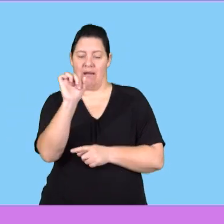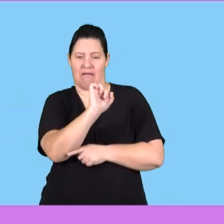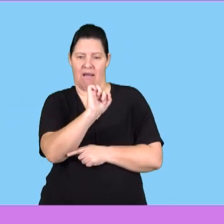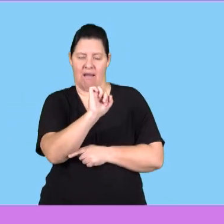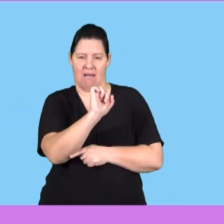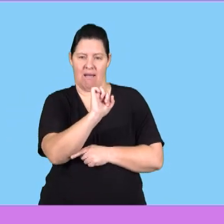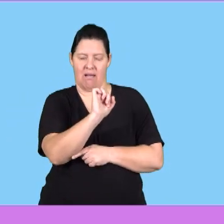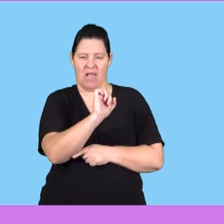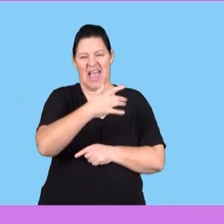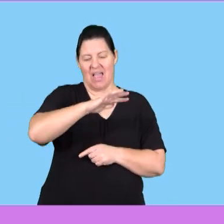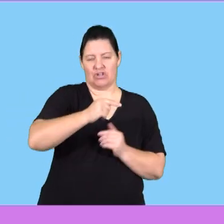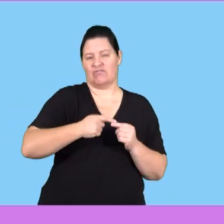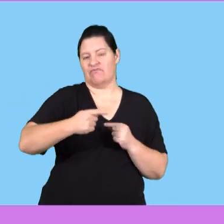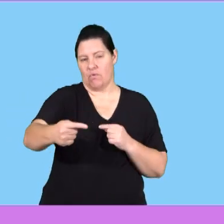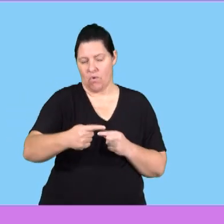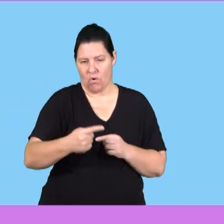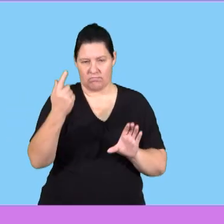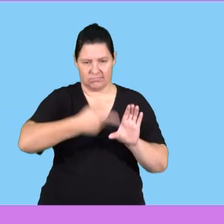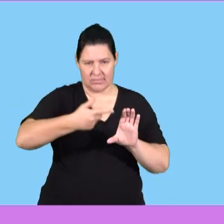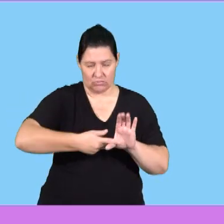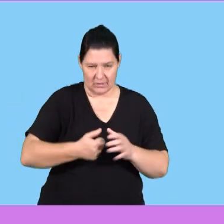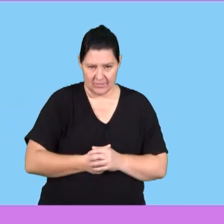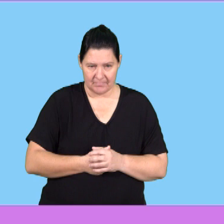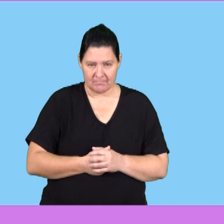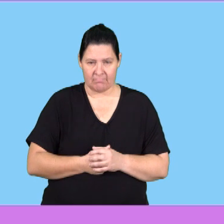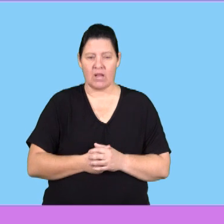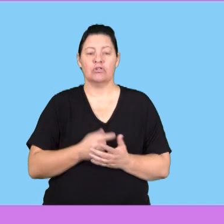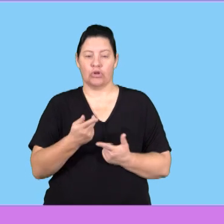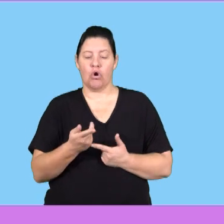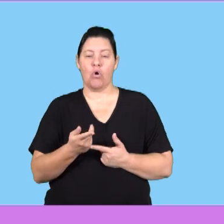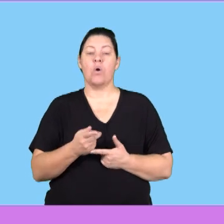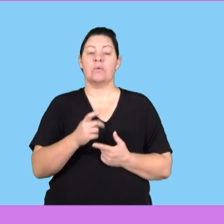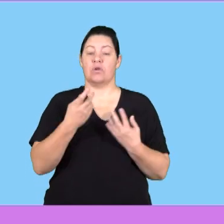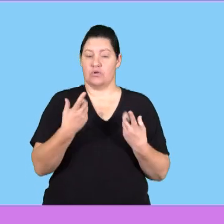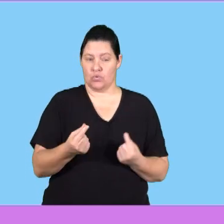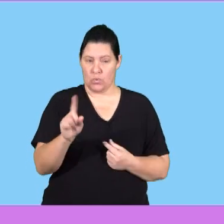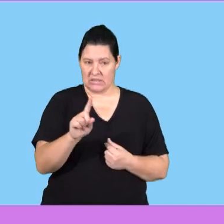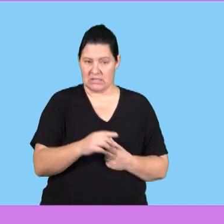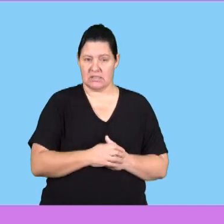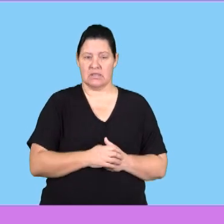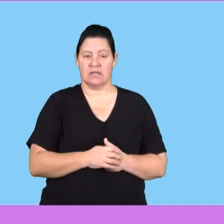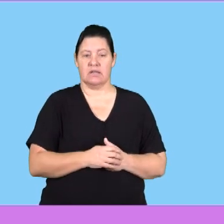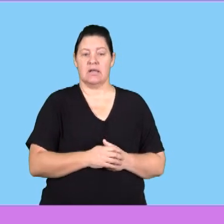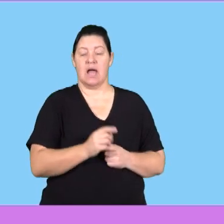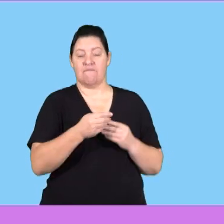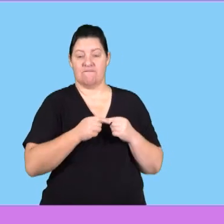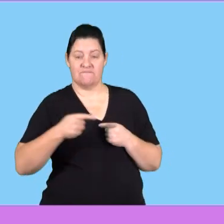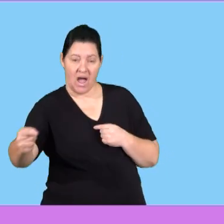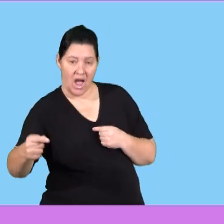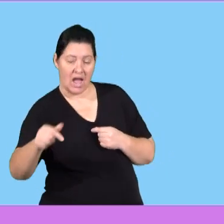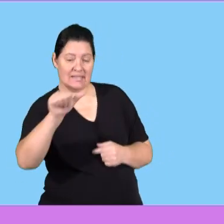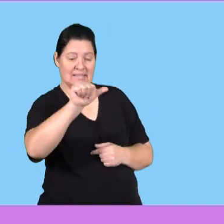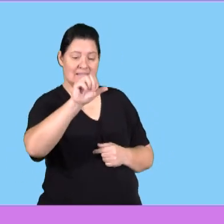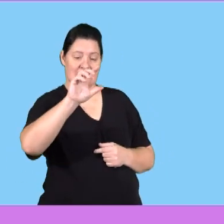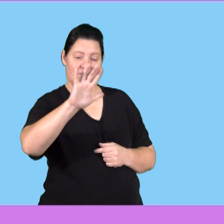car. Then to determine the average consumption rate of her car, we are going to take the